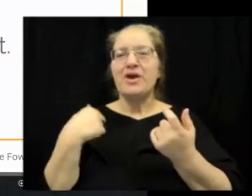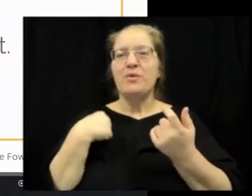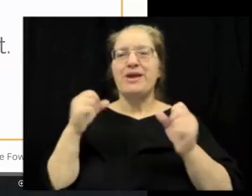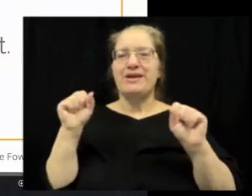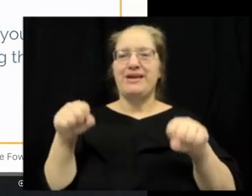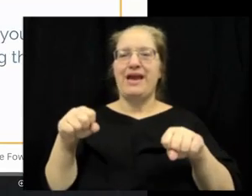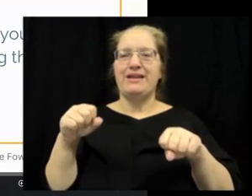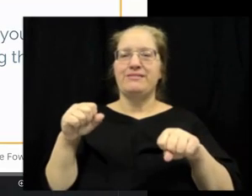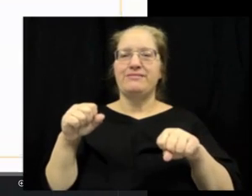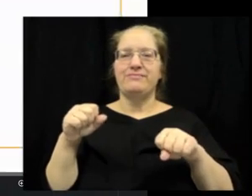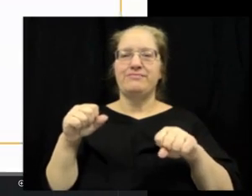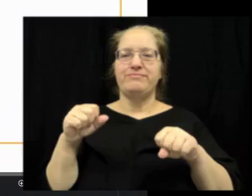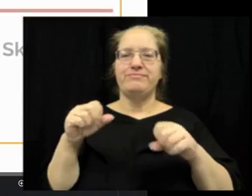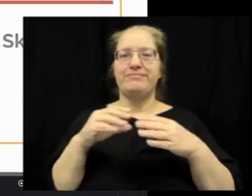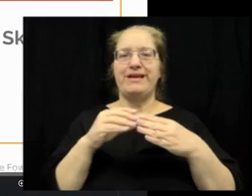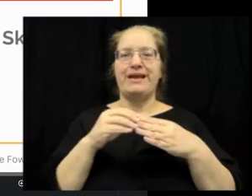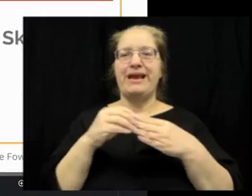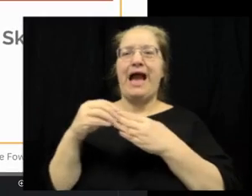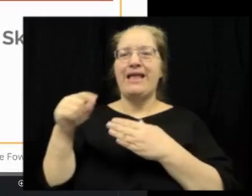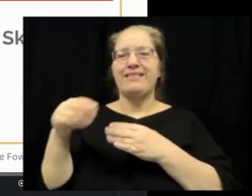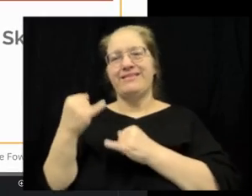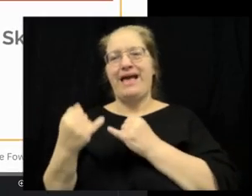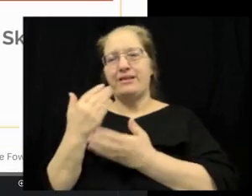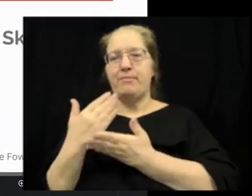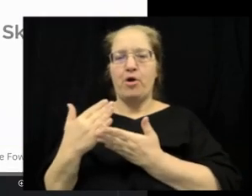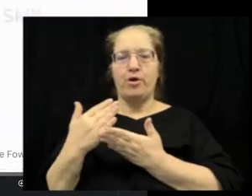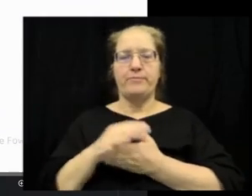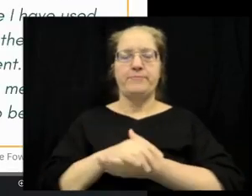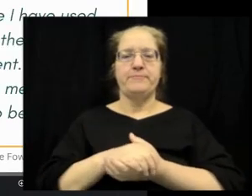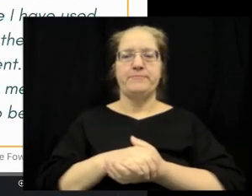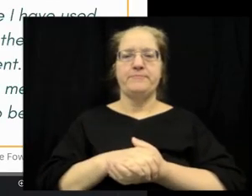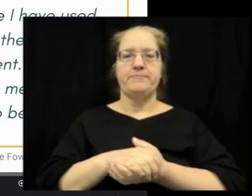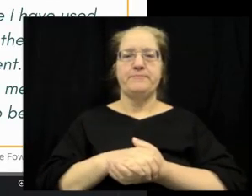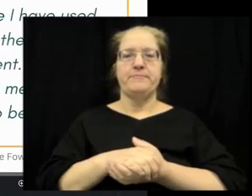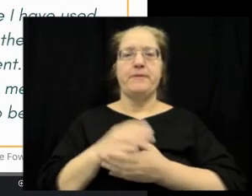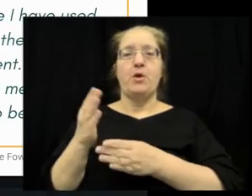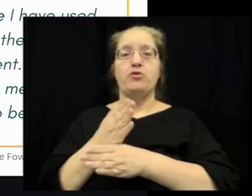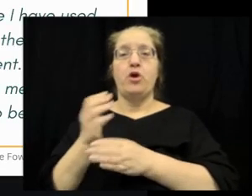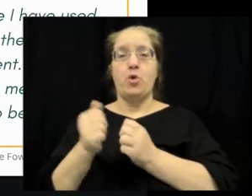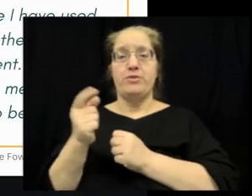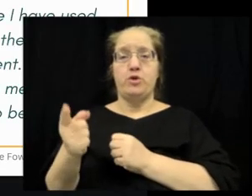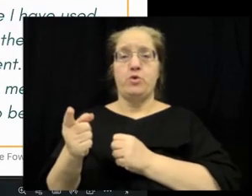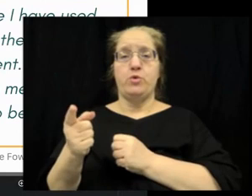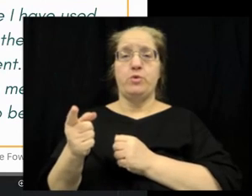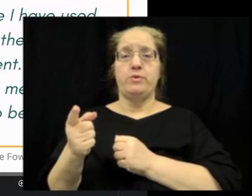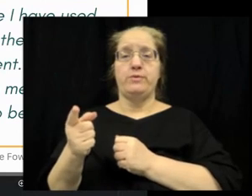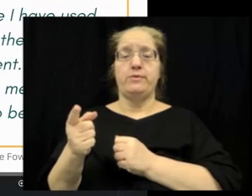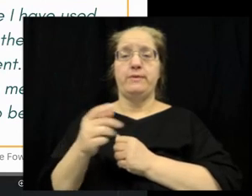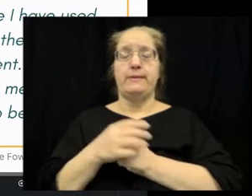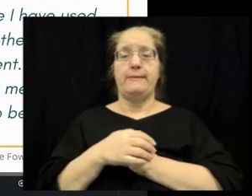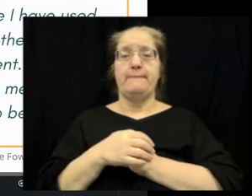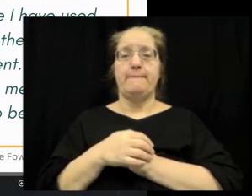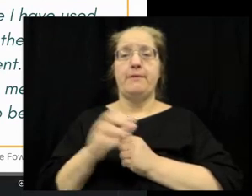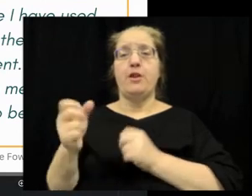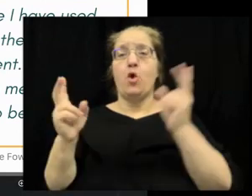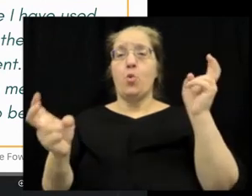frame this last part. So we're going to skip over that and learning new skills. I wanted to share another